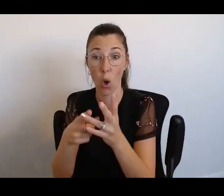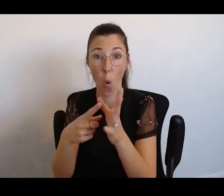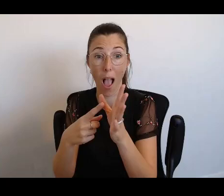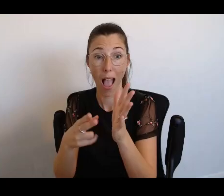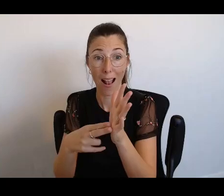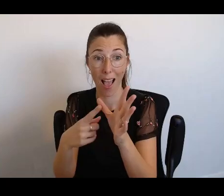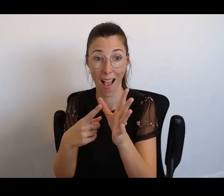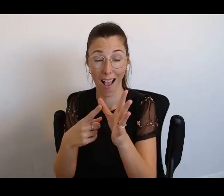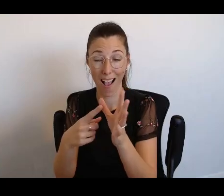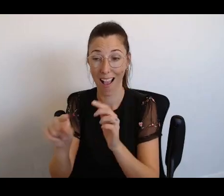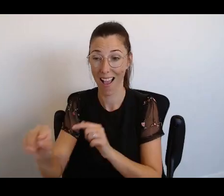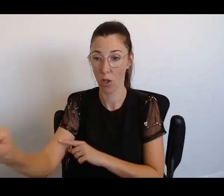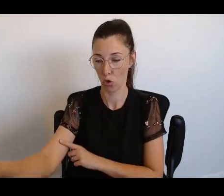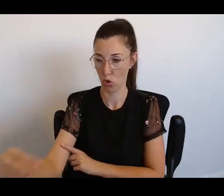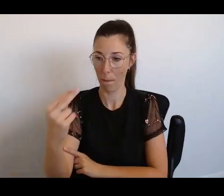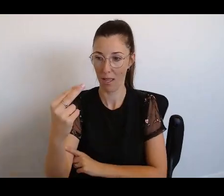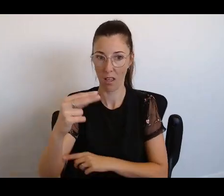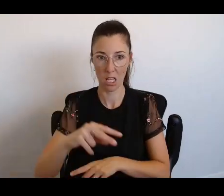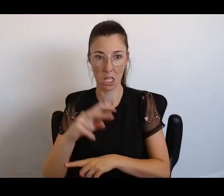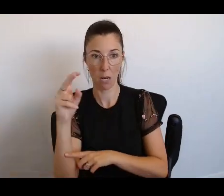me, stood up on its back legs, and hissed.